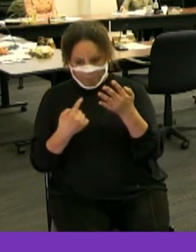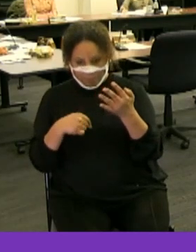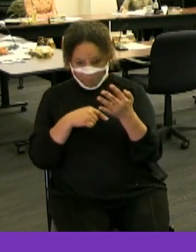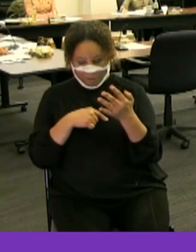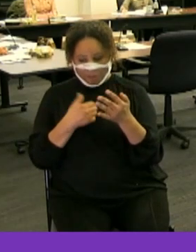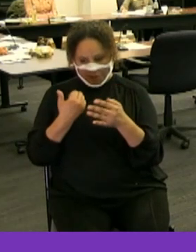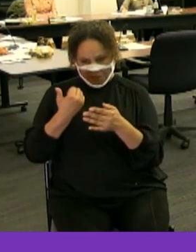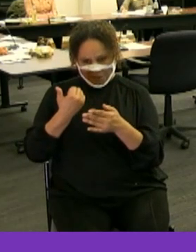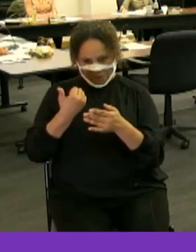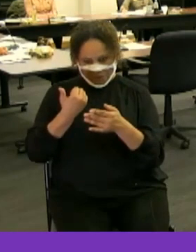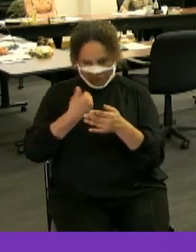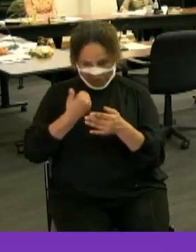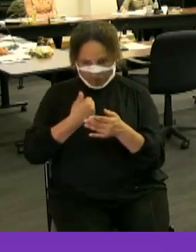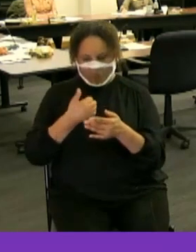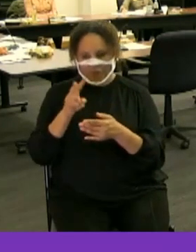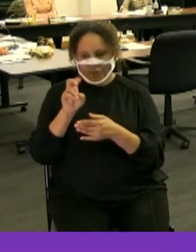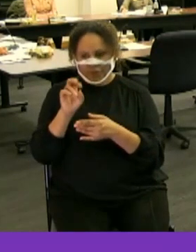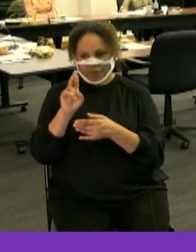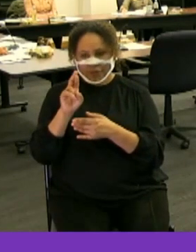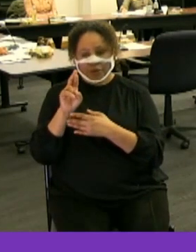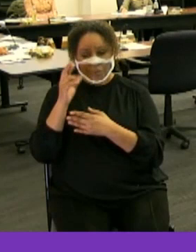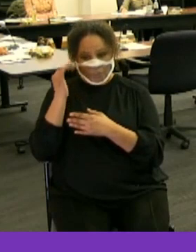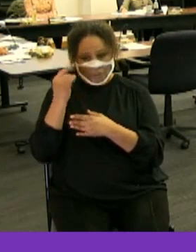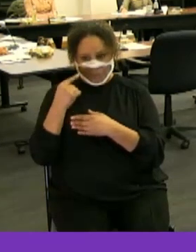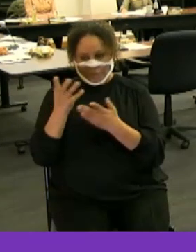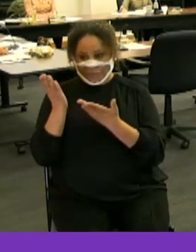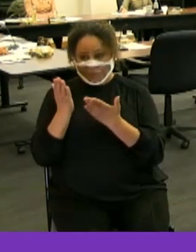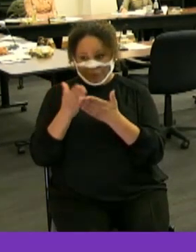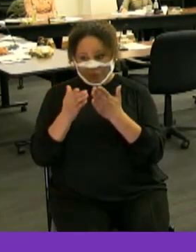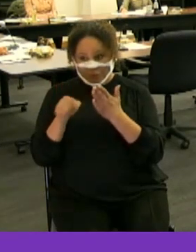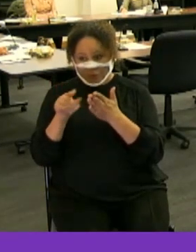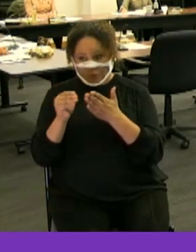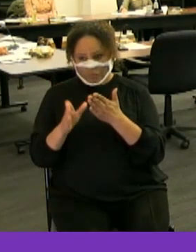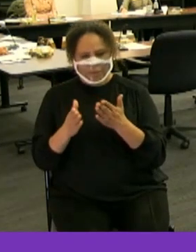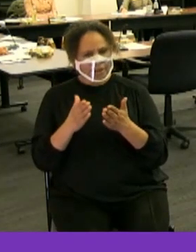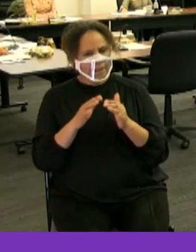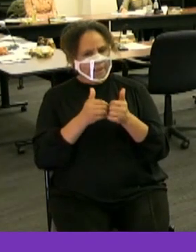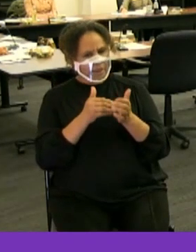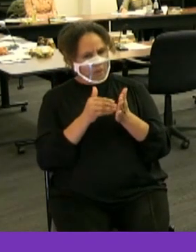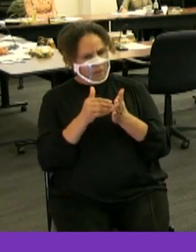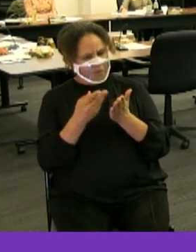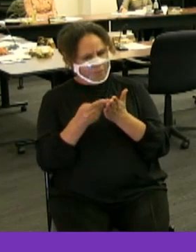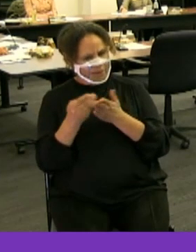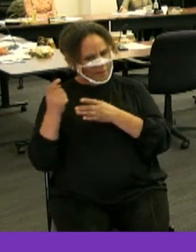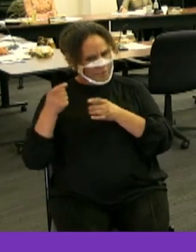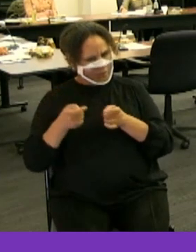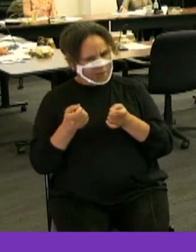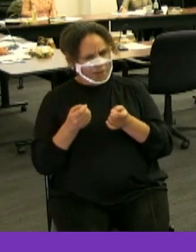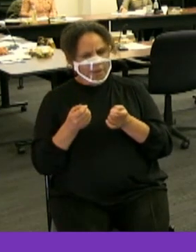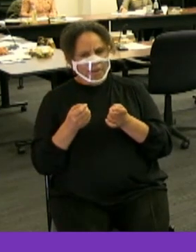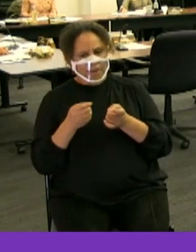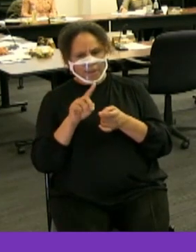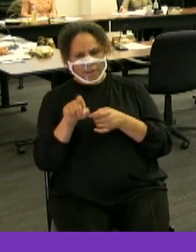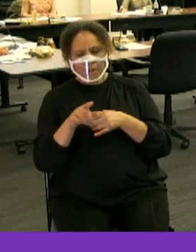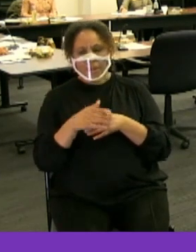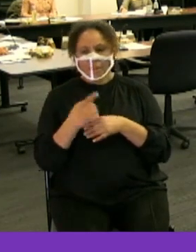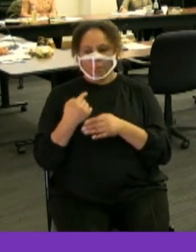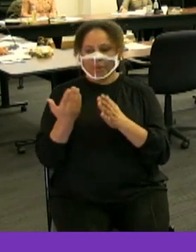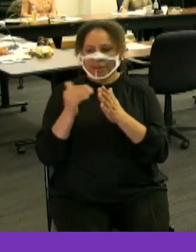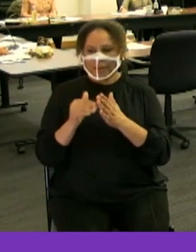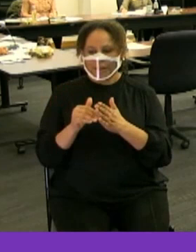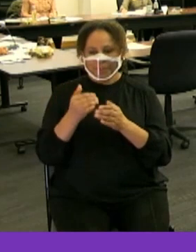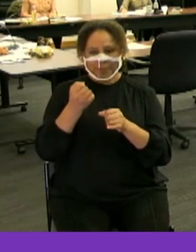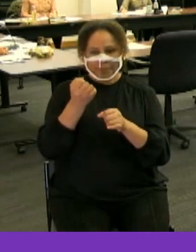because we are serving some of those students. Correct. Actually, the majority. How often do we get this grant? We renew it every 3 to